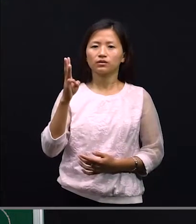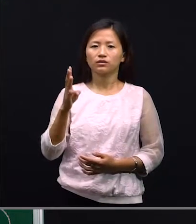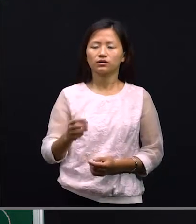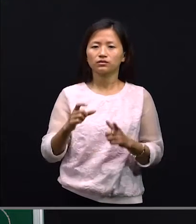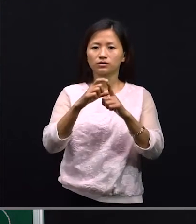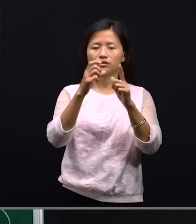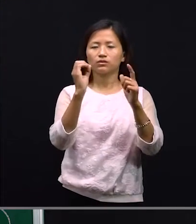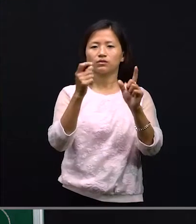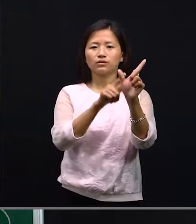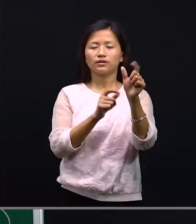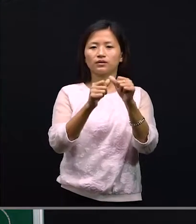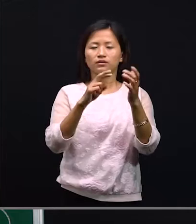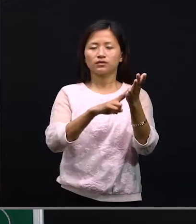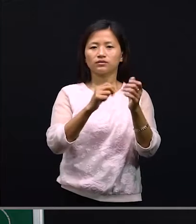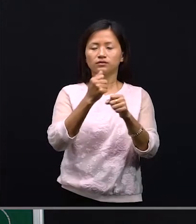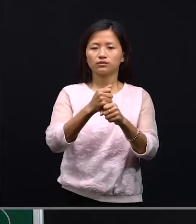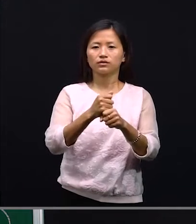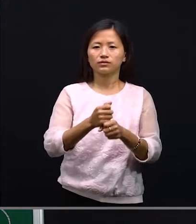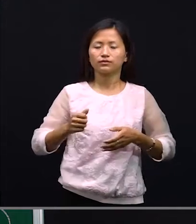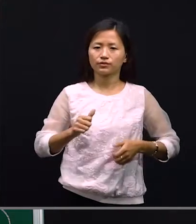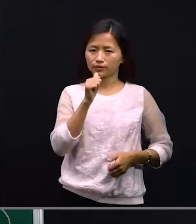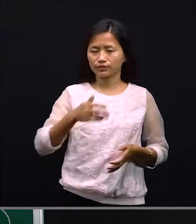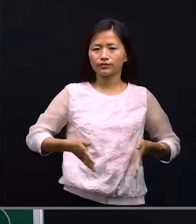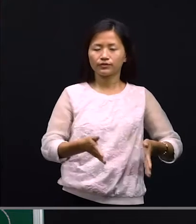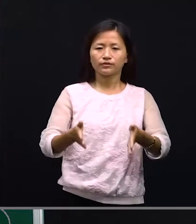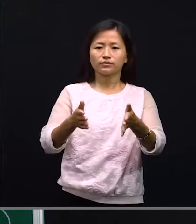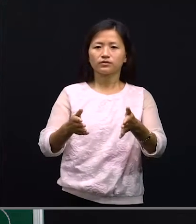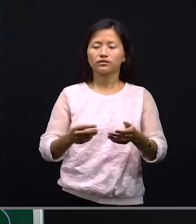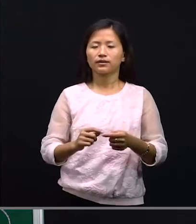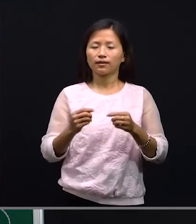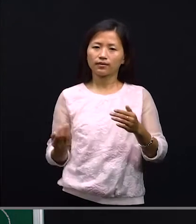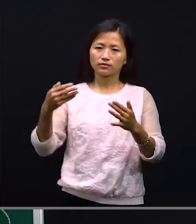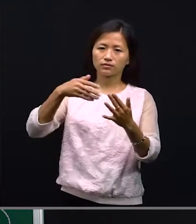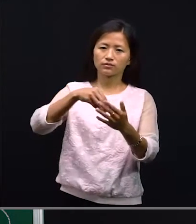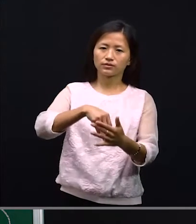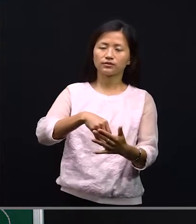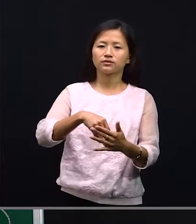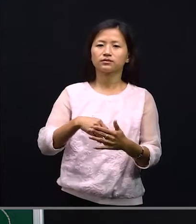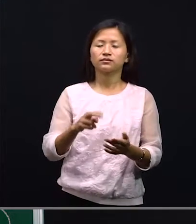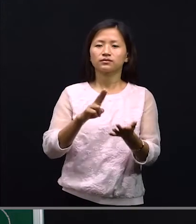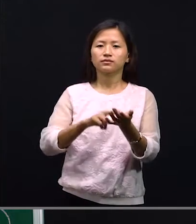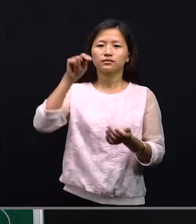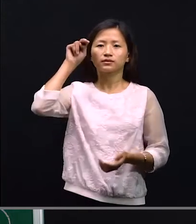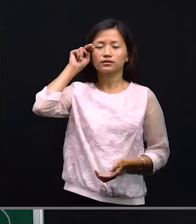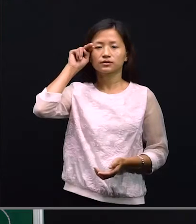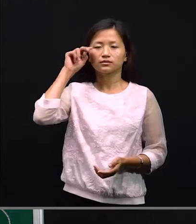Doyoung River. Okay, now when the Doyoung River is entering Nagaland, it used